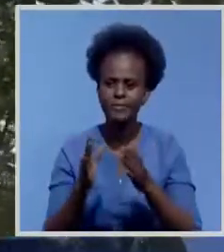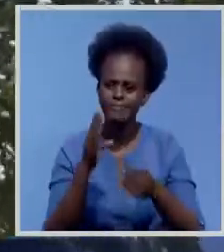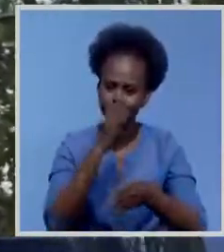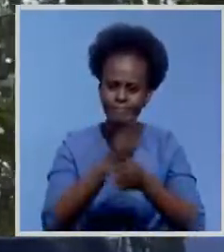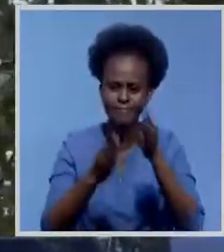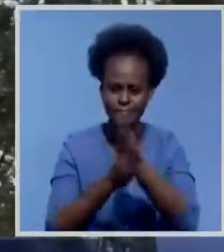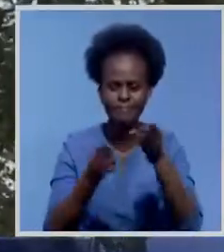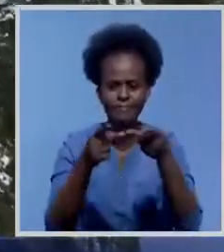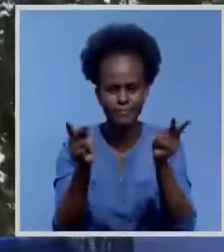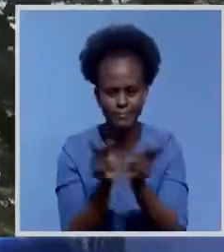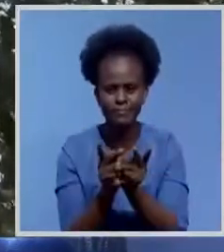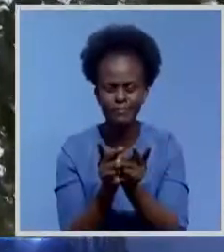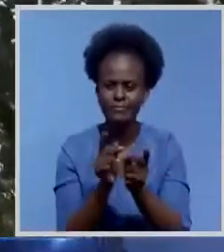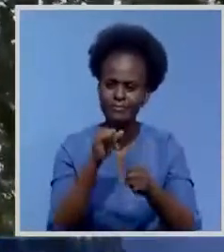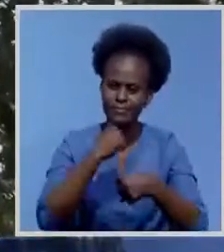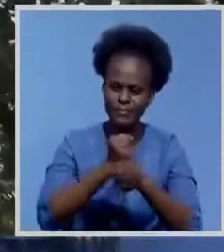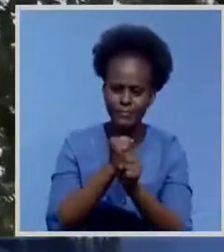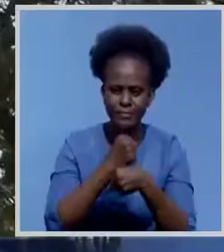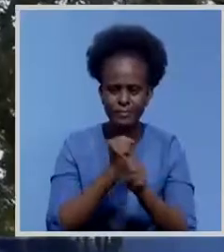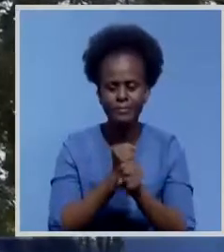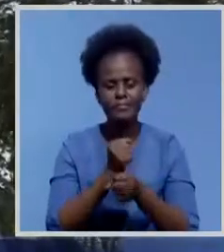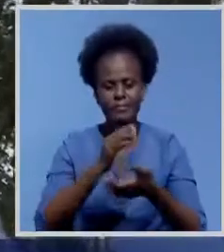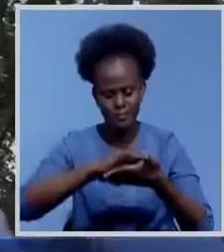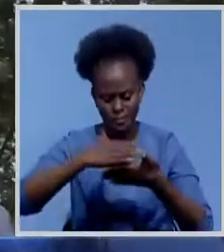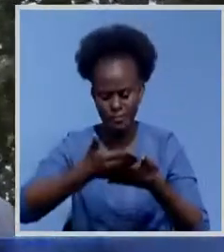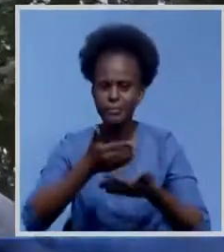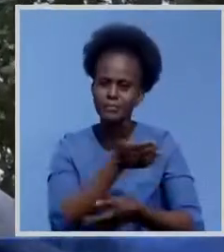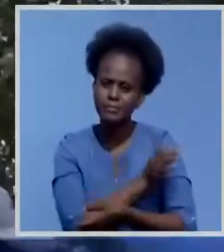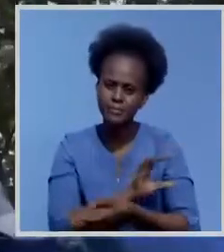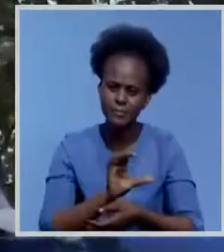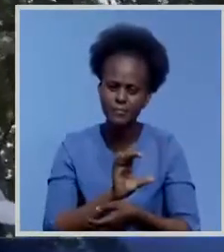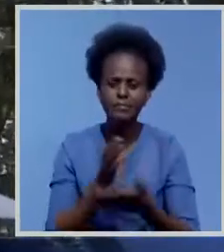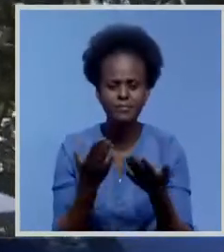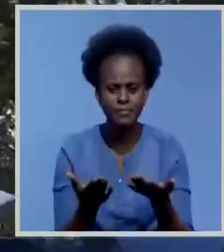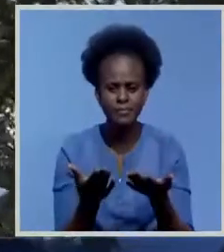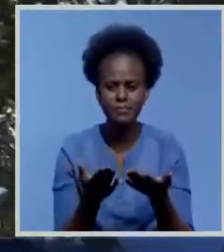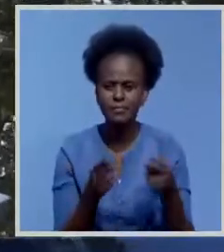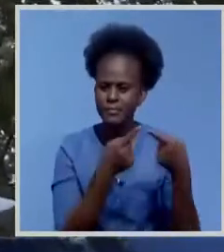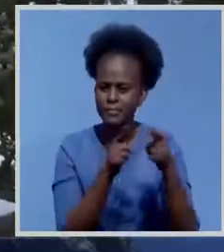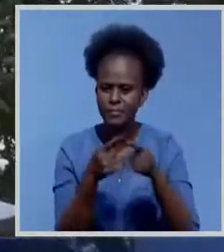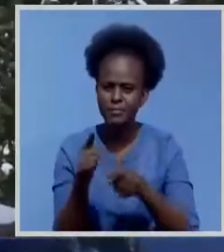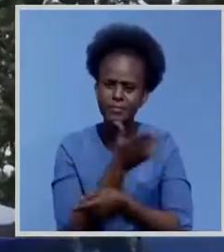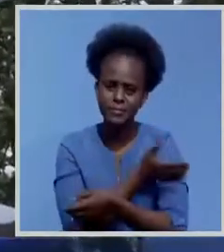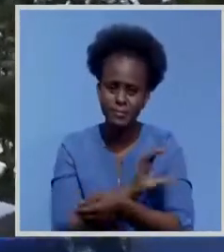for assembly line for computers, desktop computers, laptop